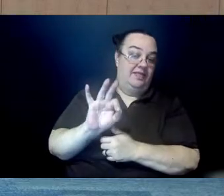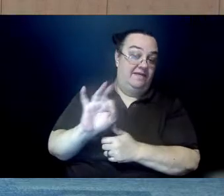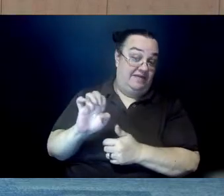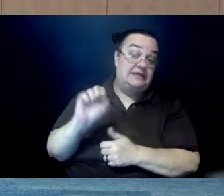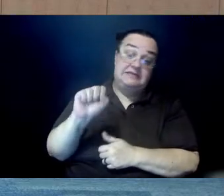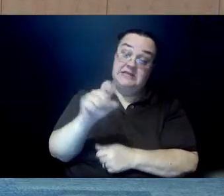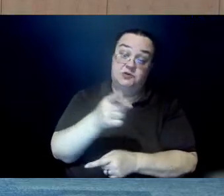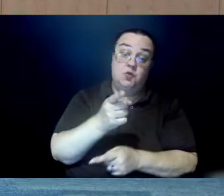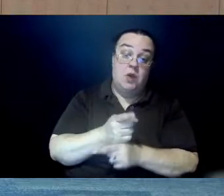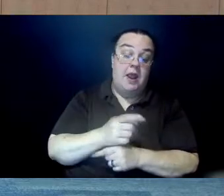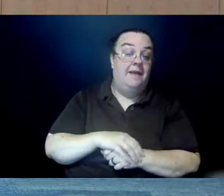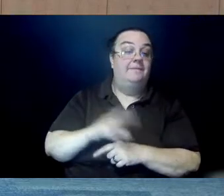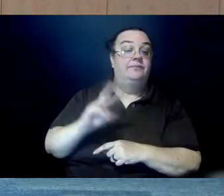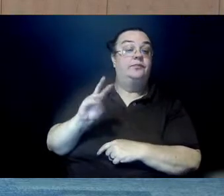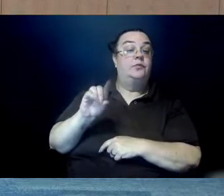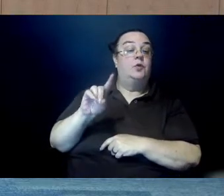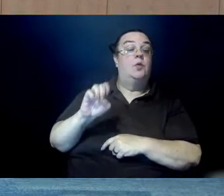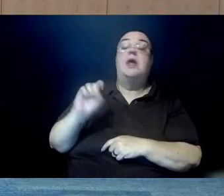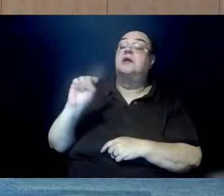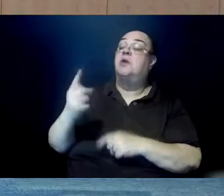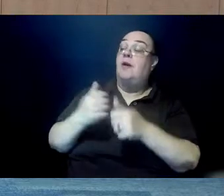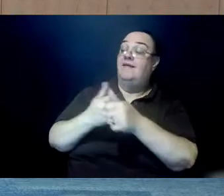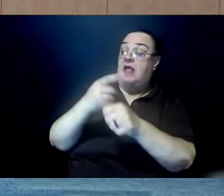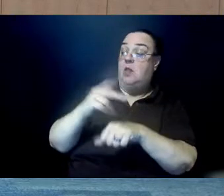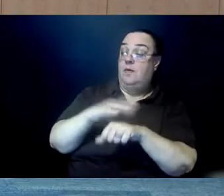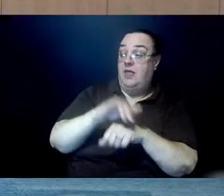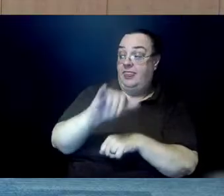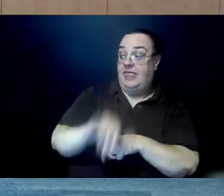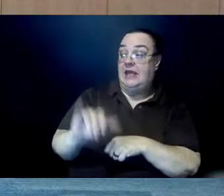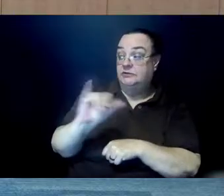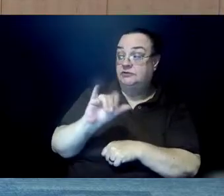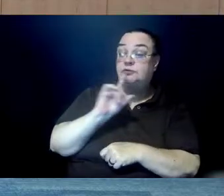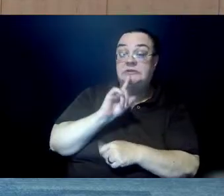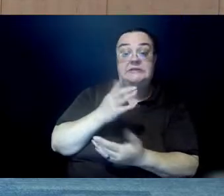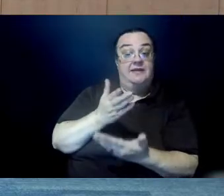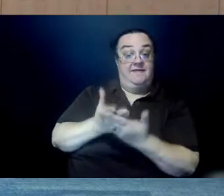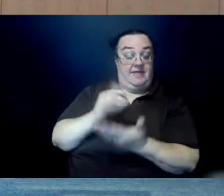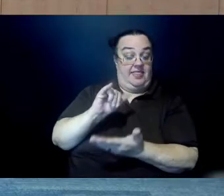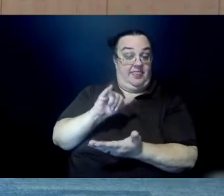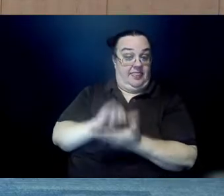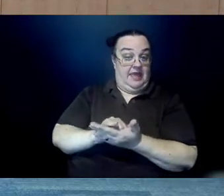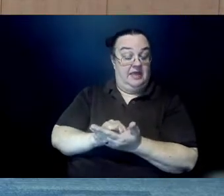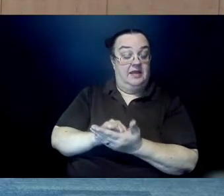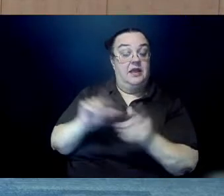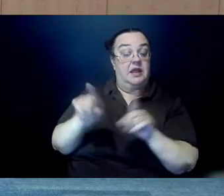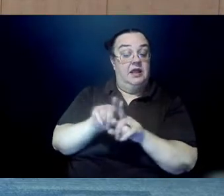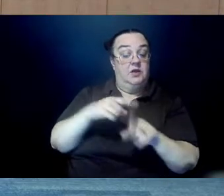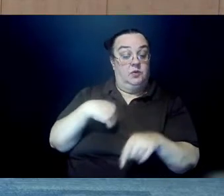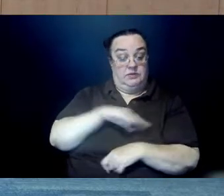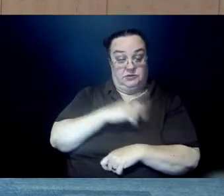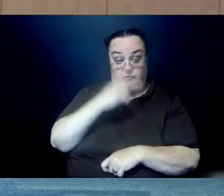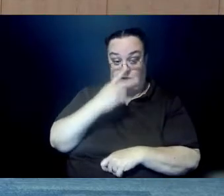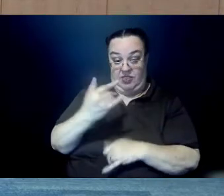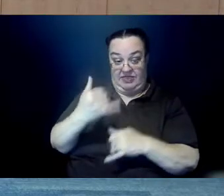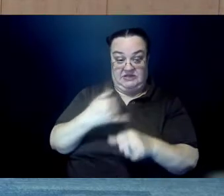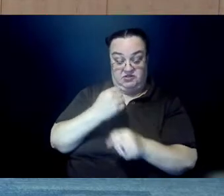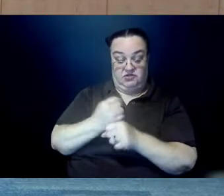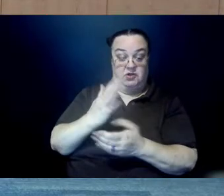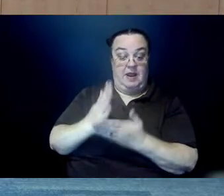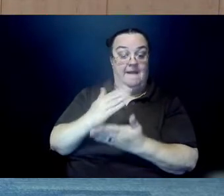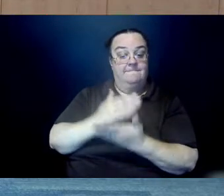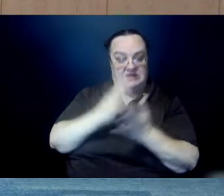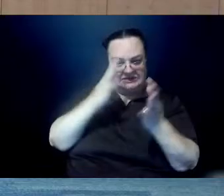correct. Right, and just to follow up on that is the fact that this, as we saw this year's budget, was definitely looked